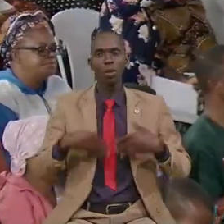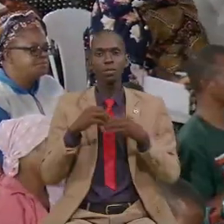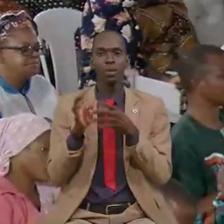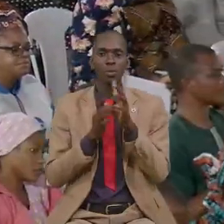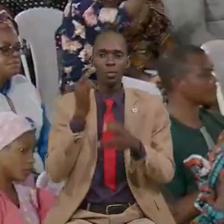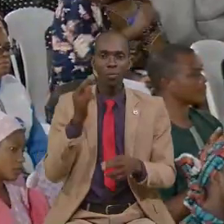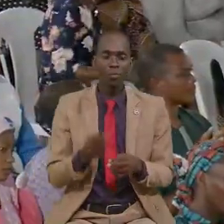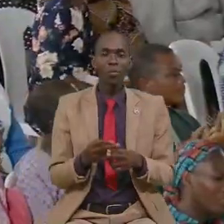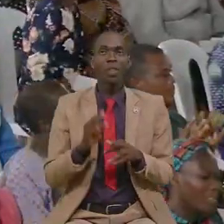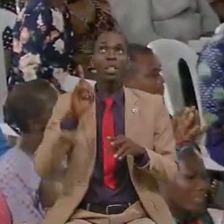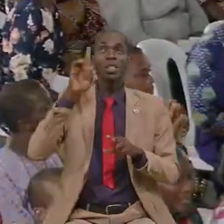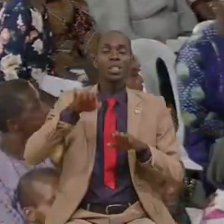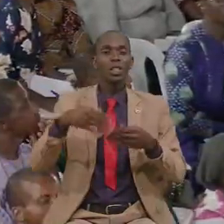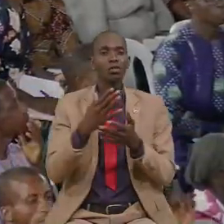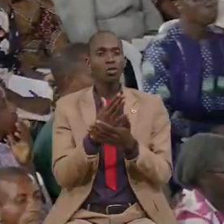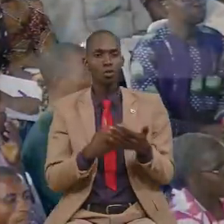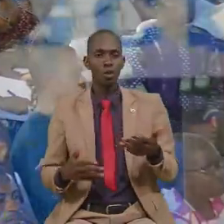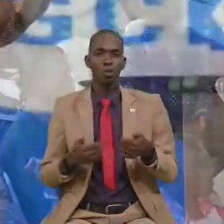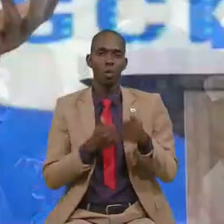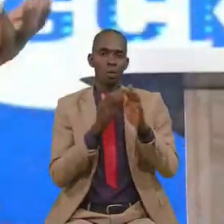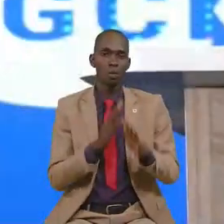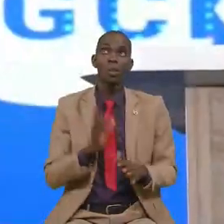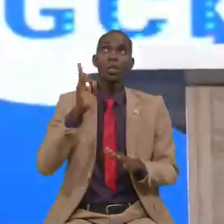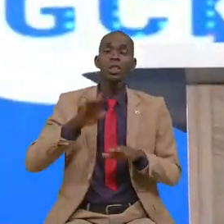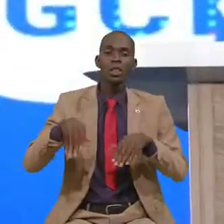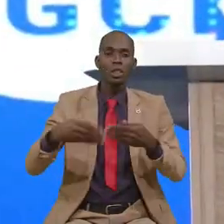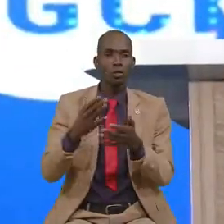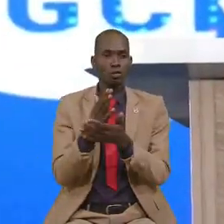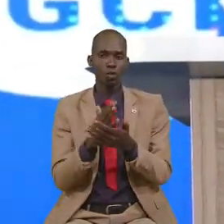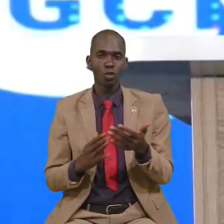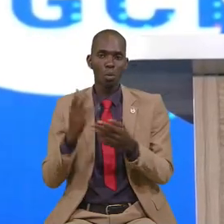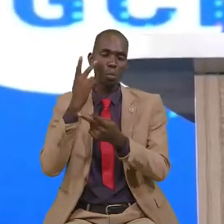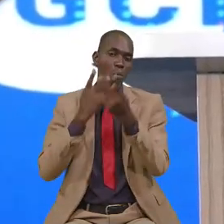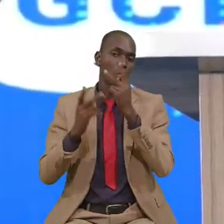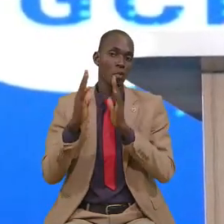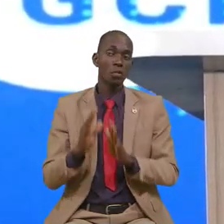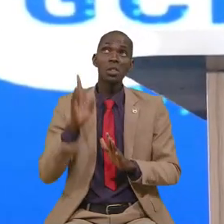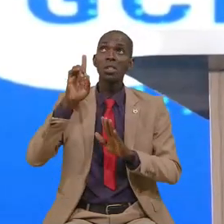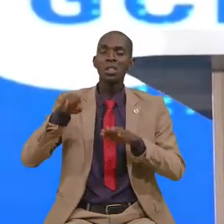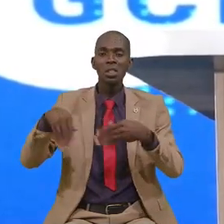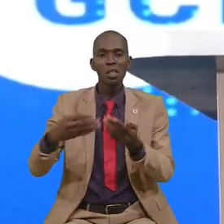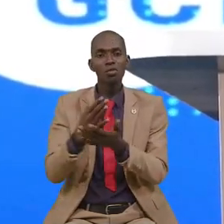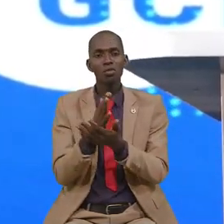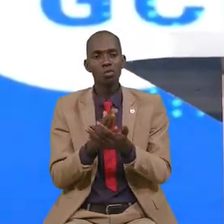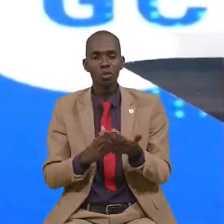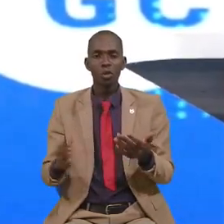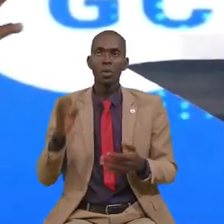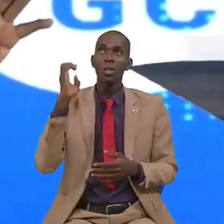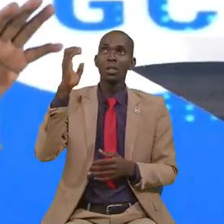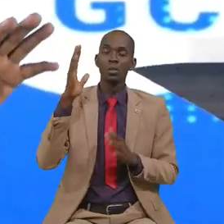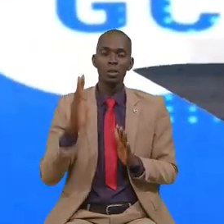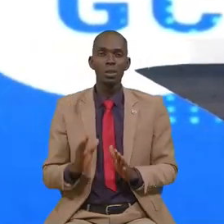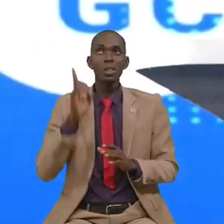gave some apostles, he gave some prophets, he gave some evangelists,